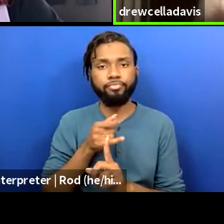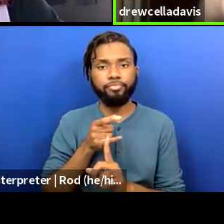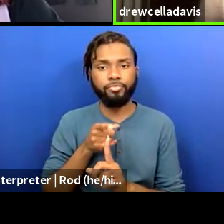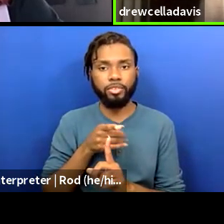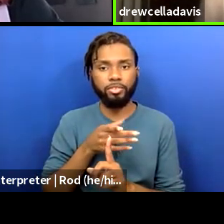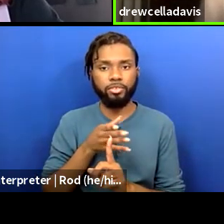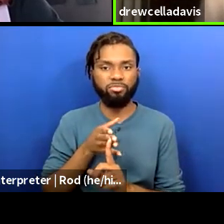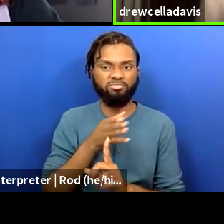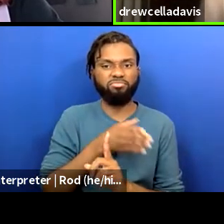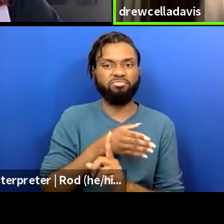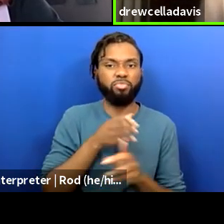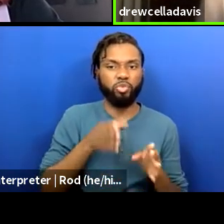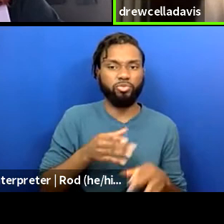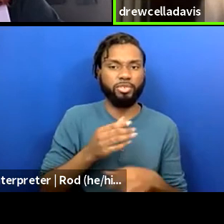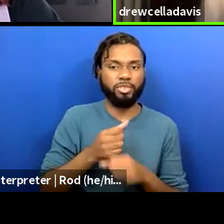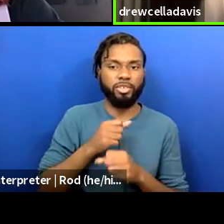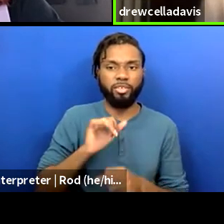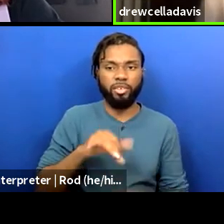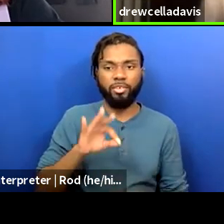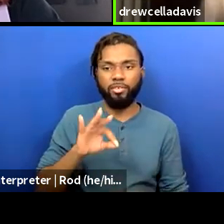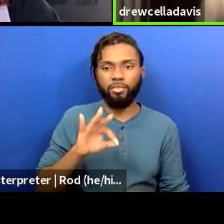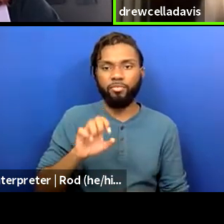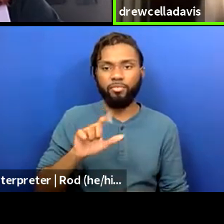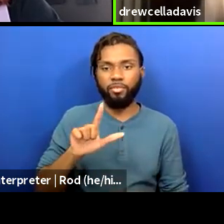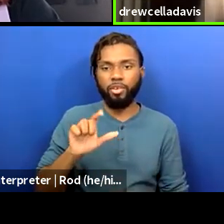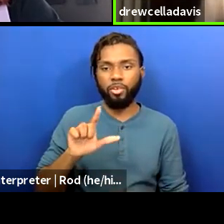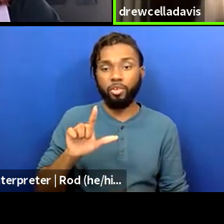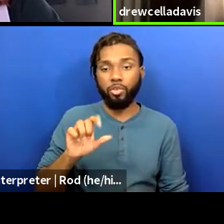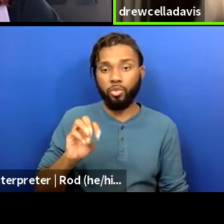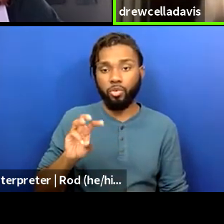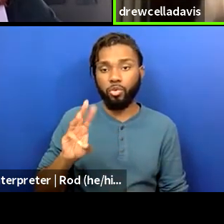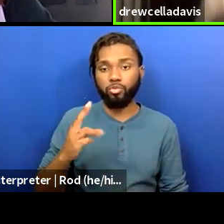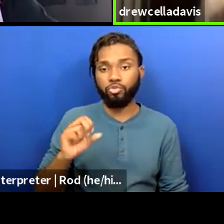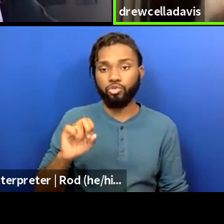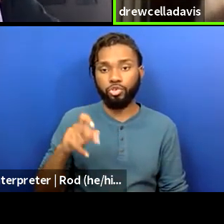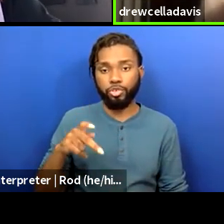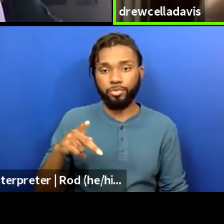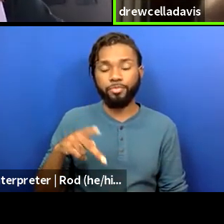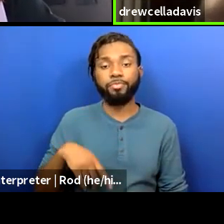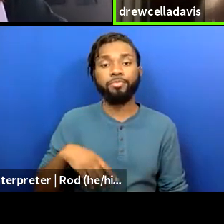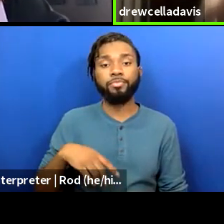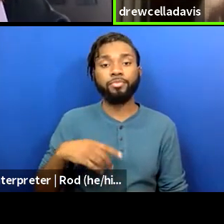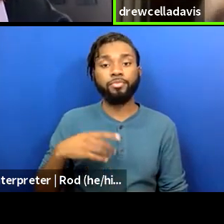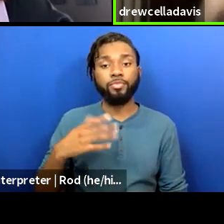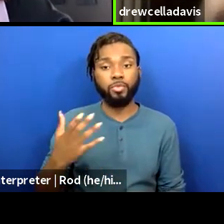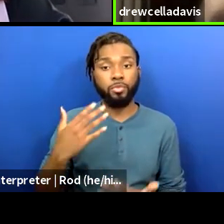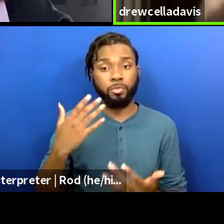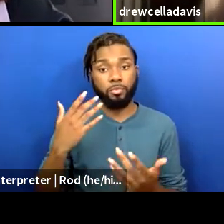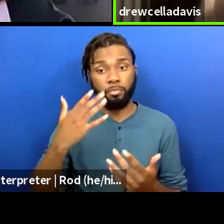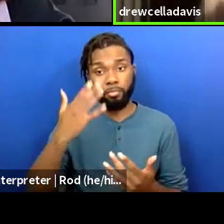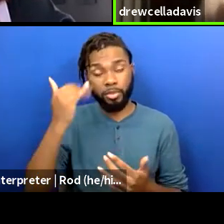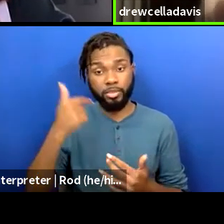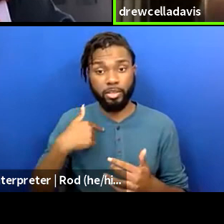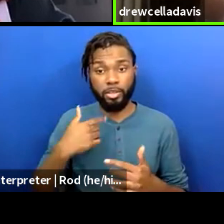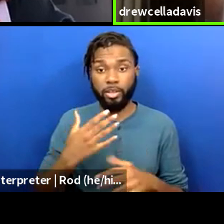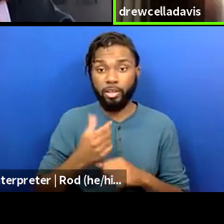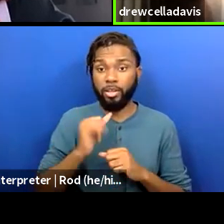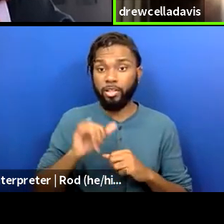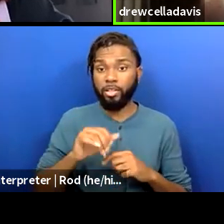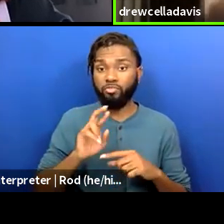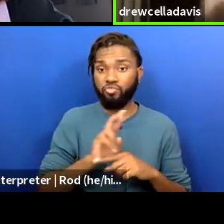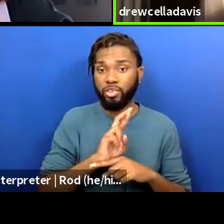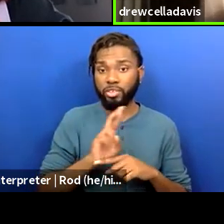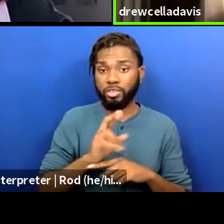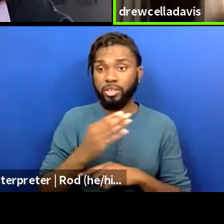receiver of the fellowship. So it's like because I got both the residency and